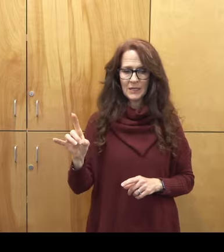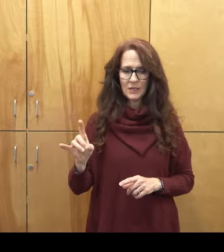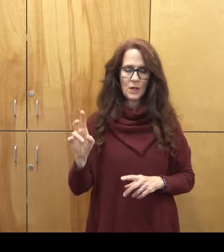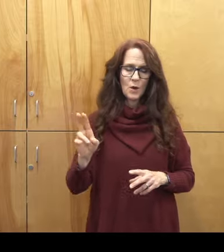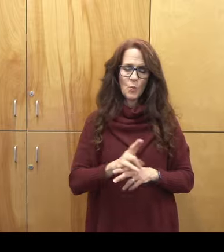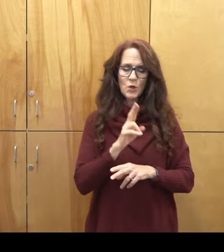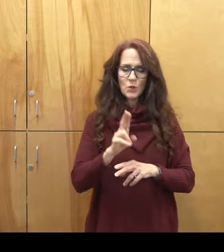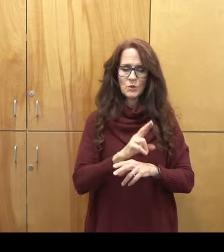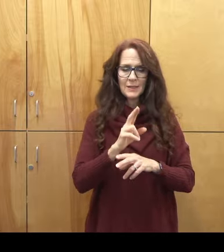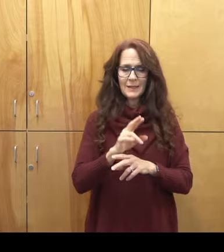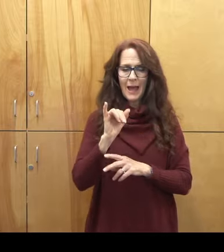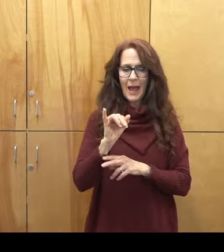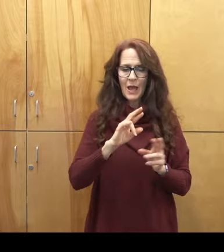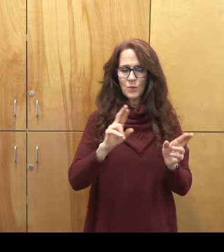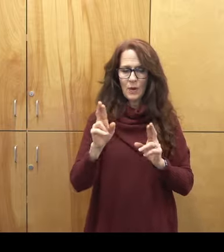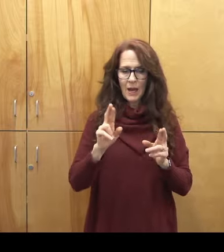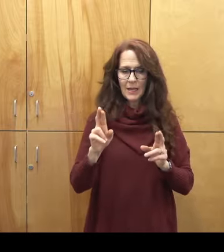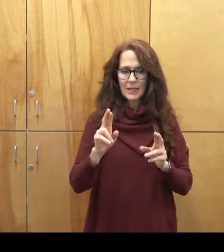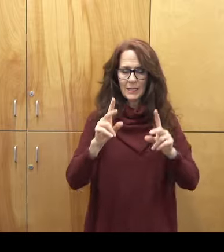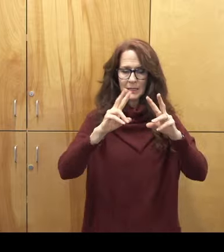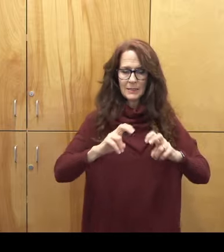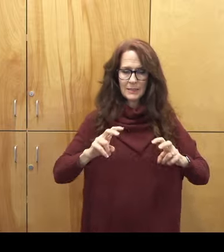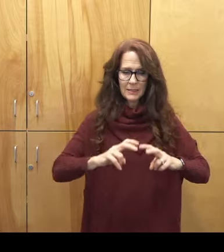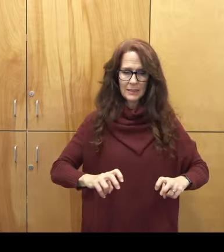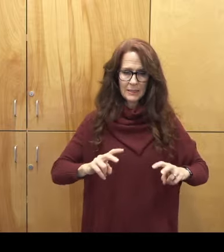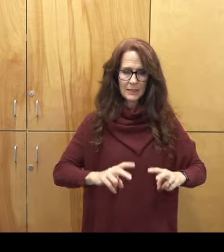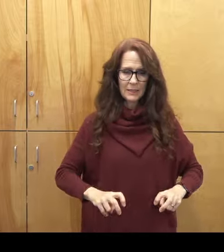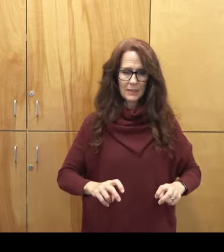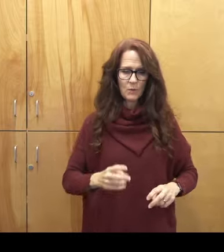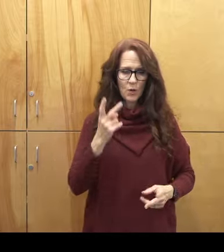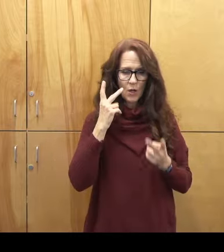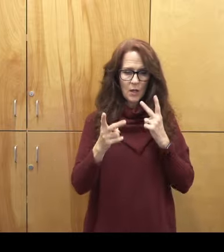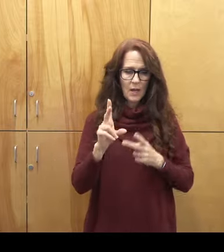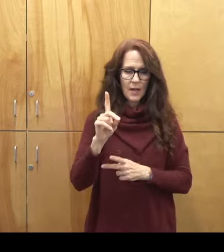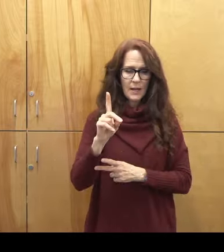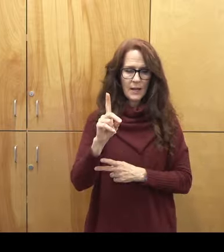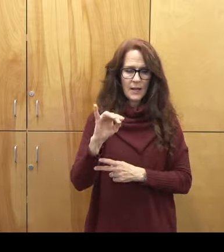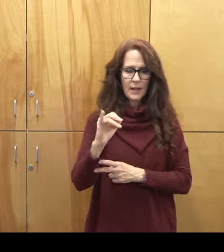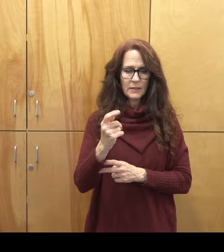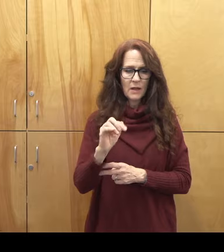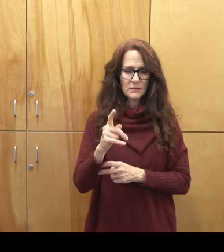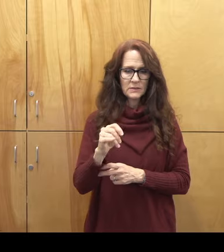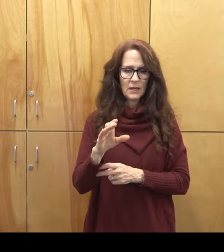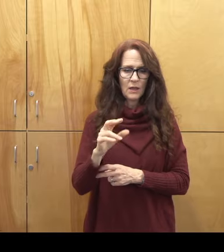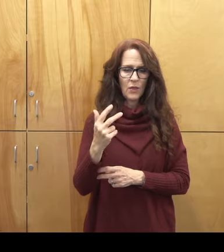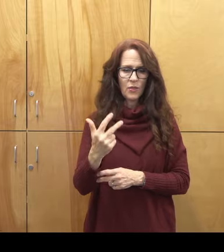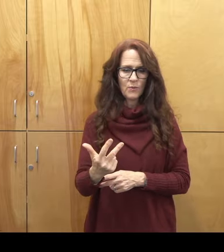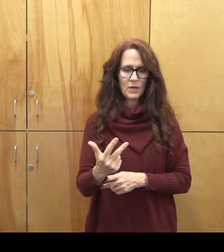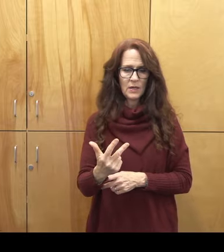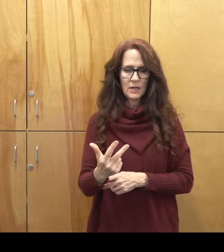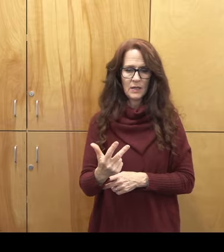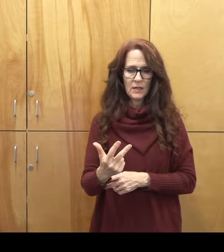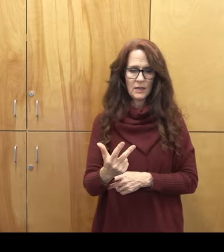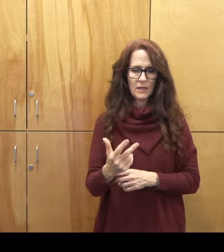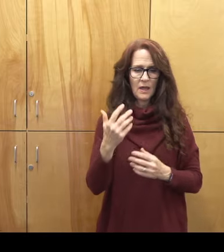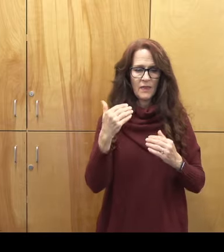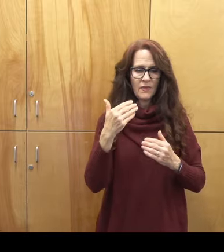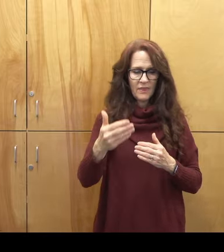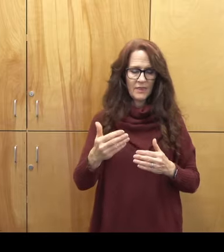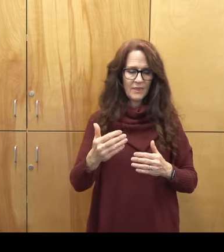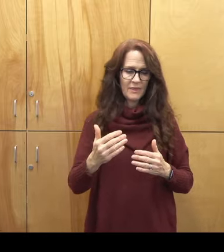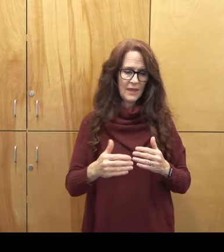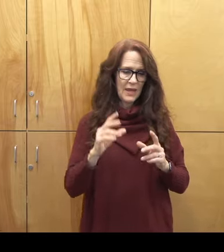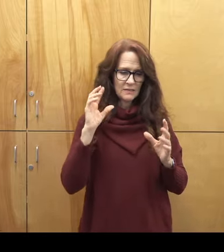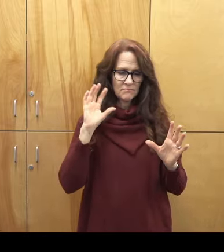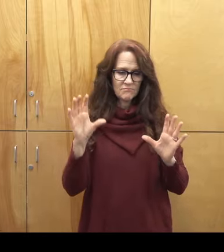placement. And we're going to take a look at actually diagnostic 3. The next visual provides just